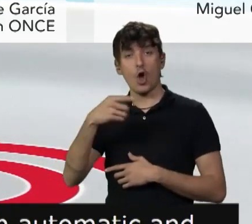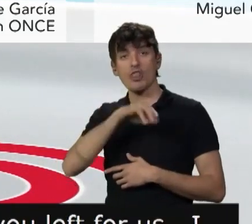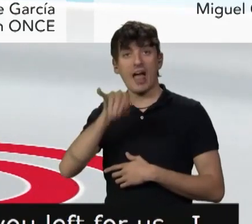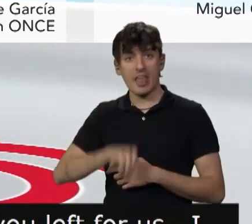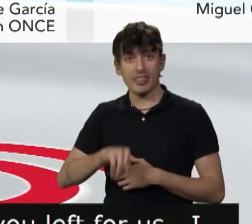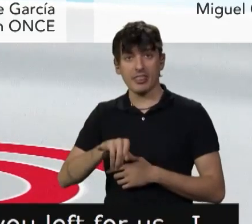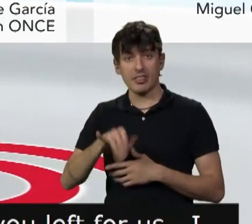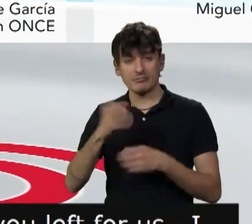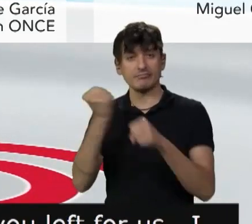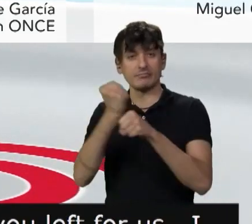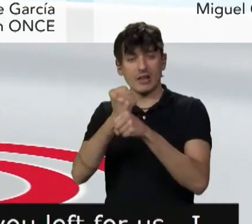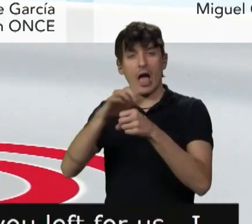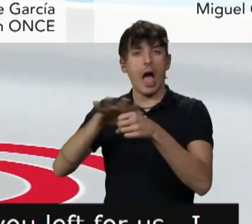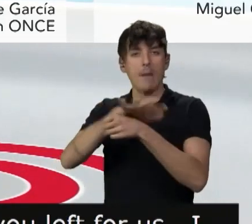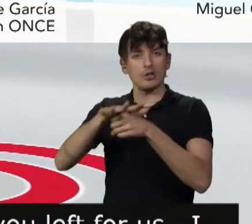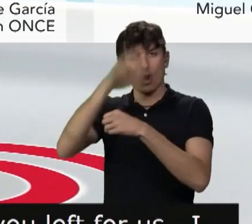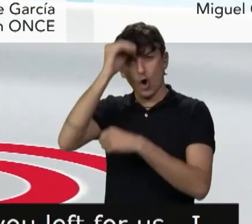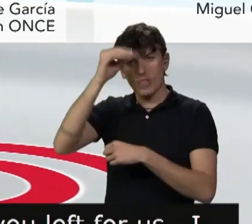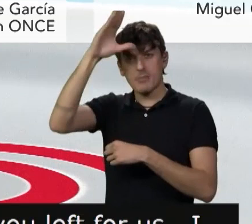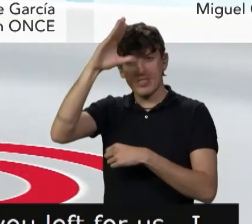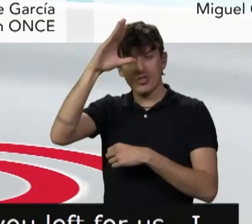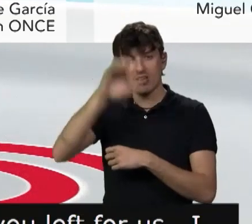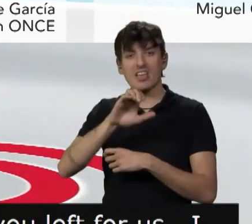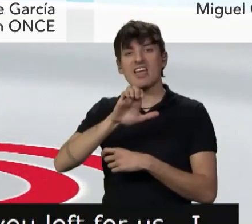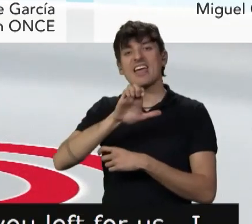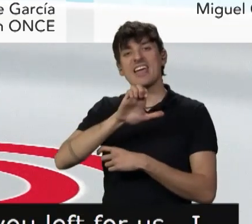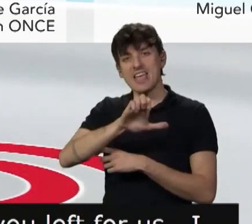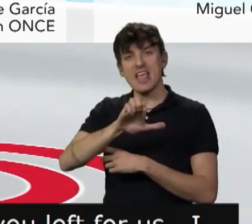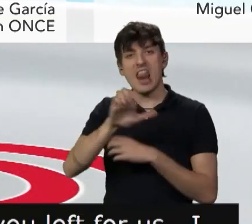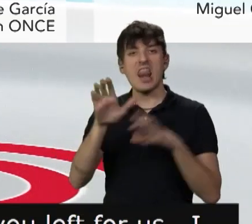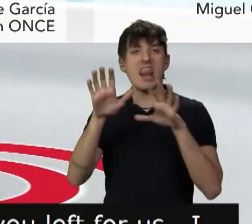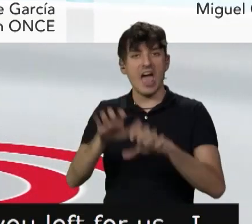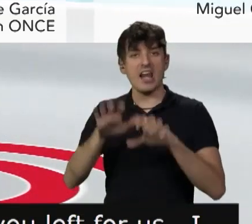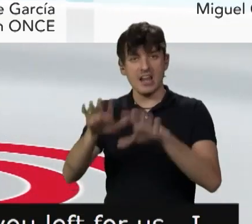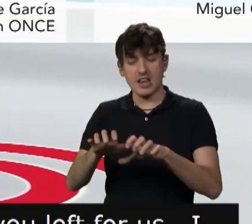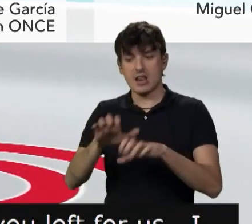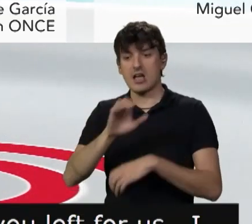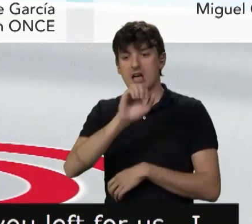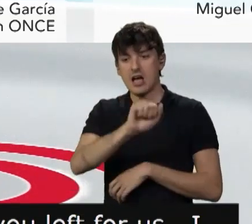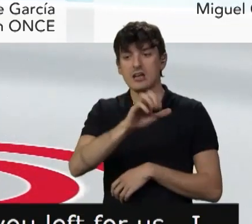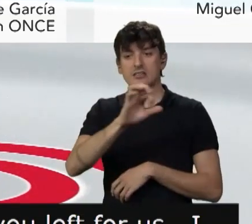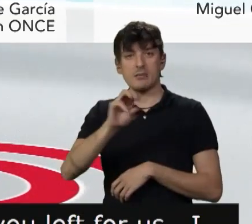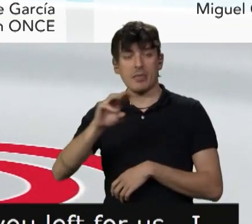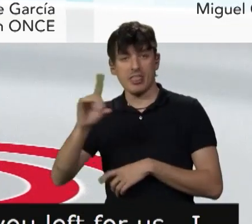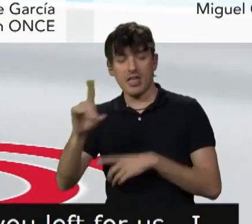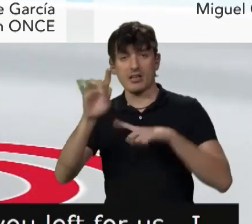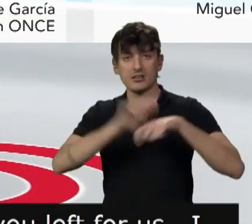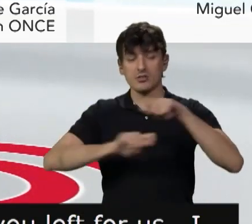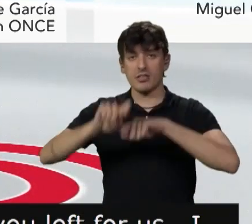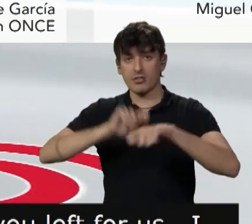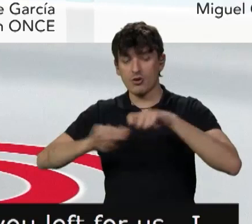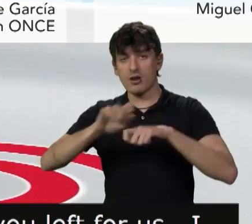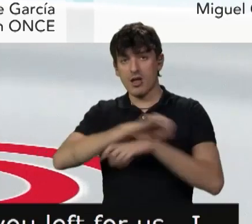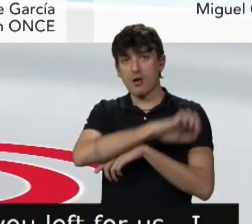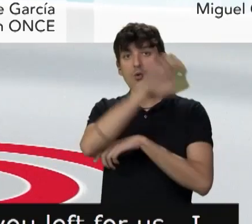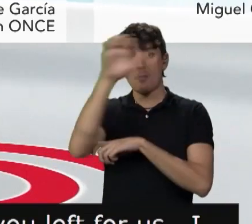Miguel González. He works in the field of e-learning knowledge in EASPD,